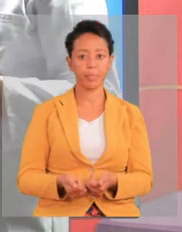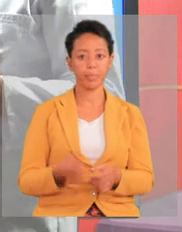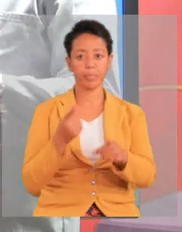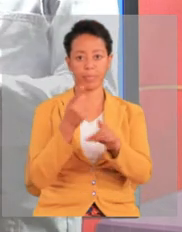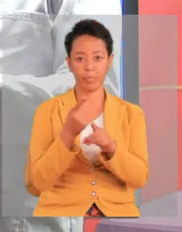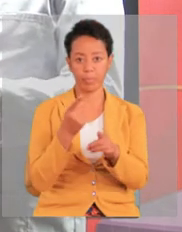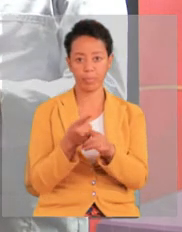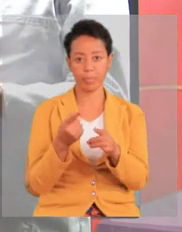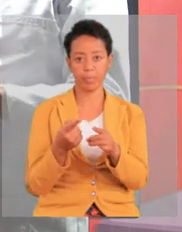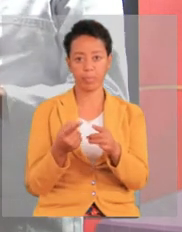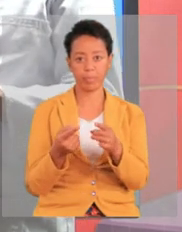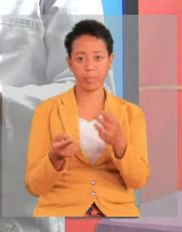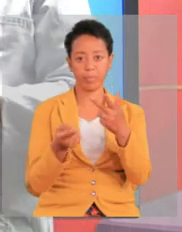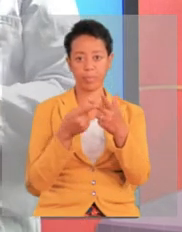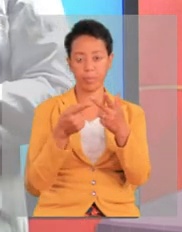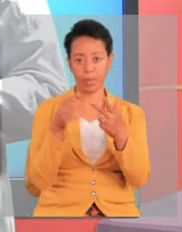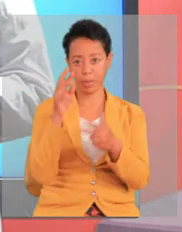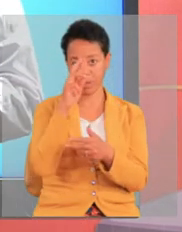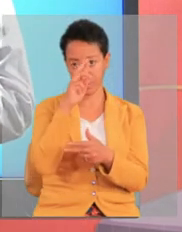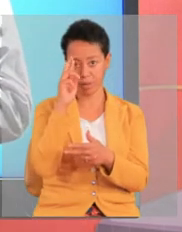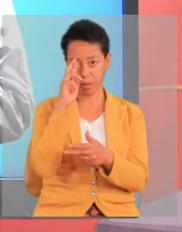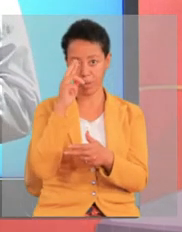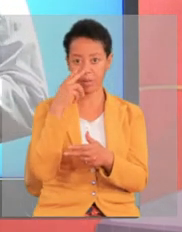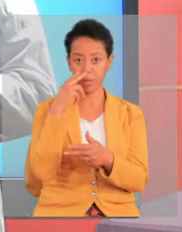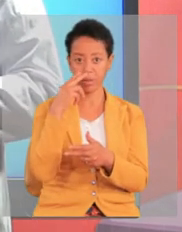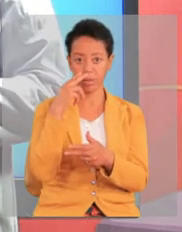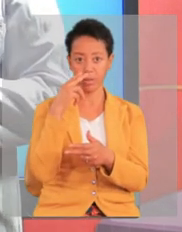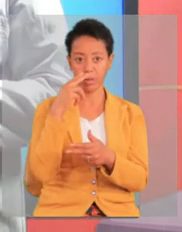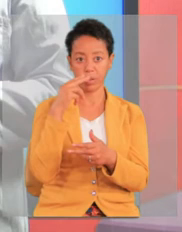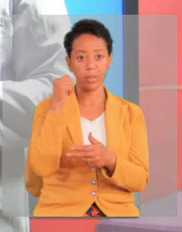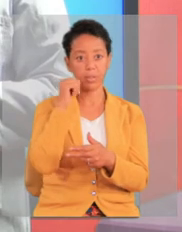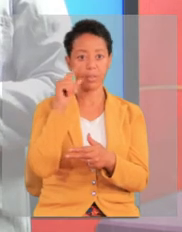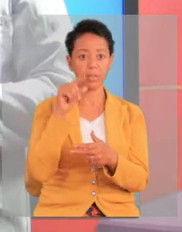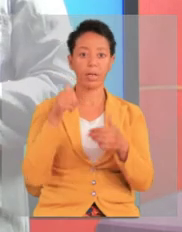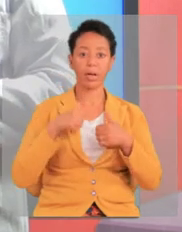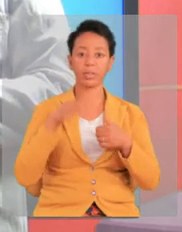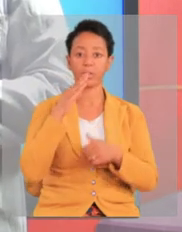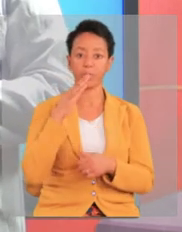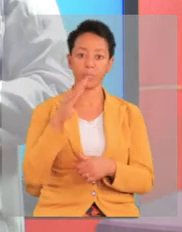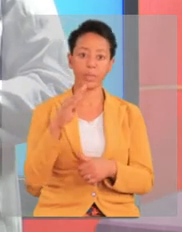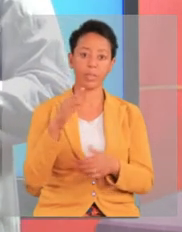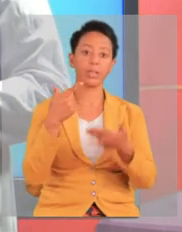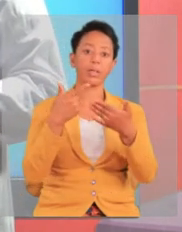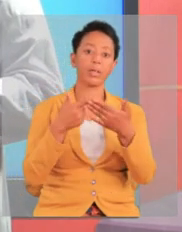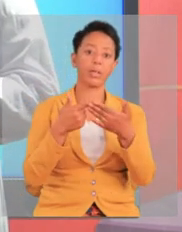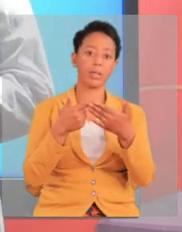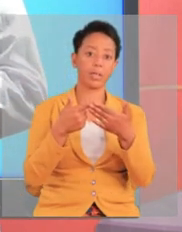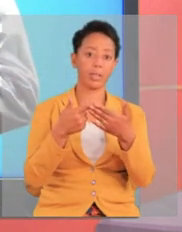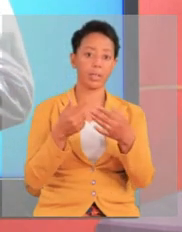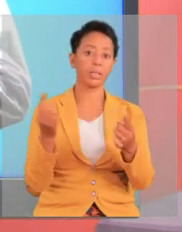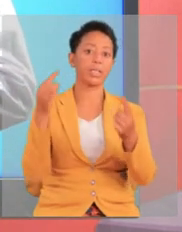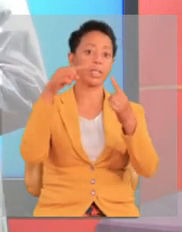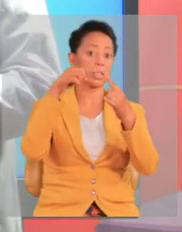Right? And the third case, she has been here since morning. She has been here since morning.